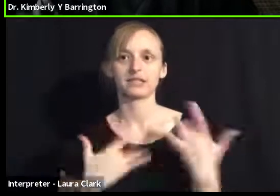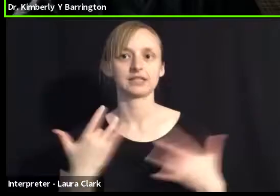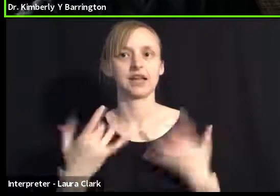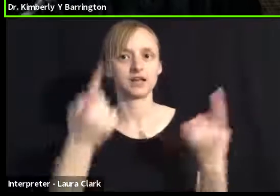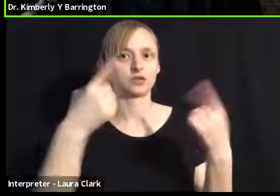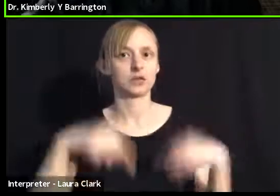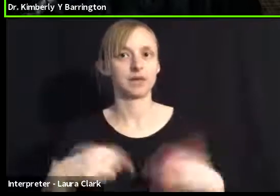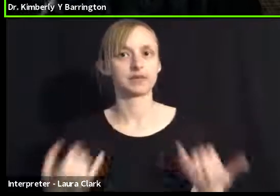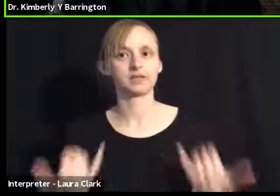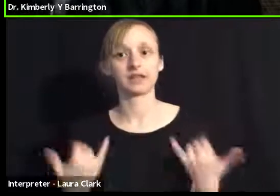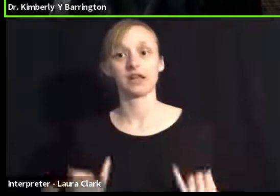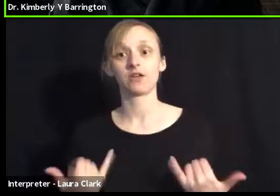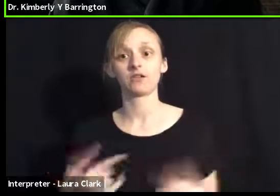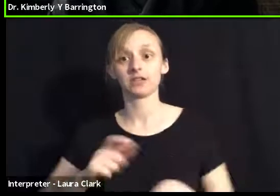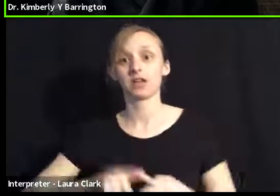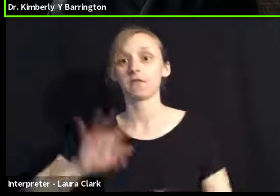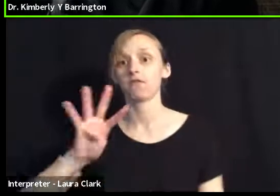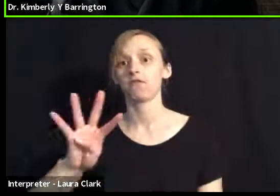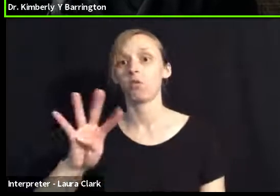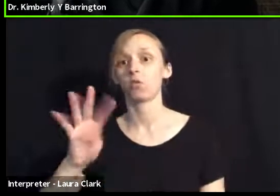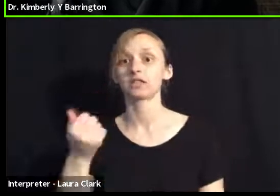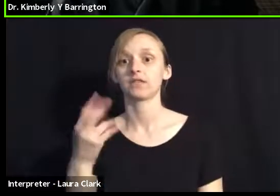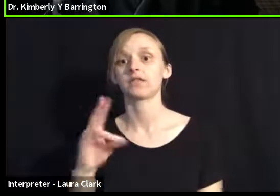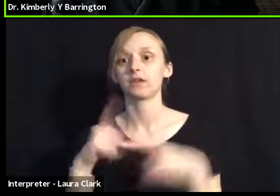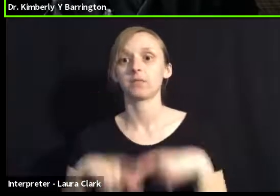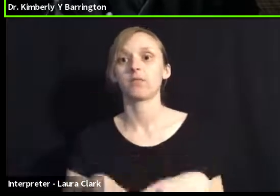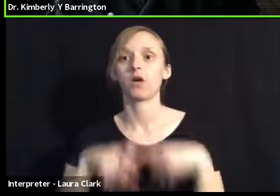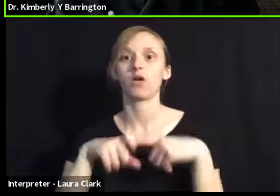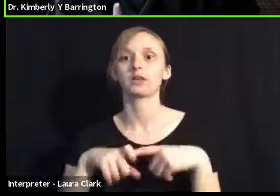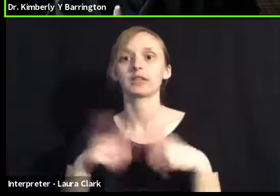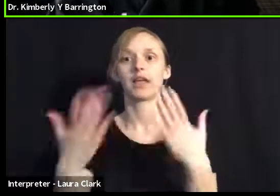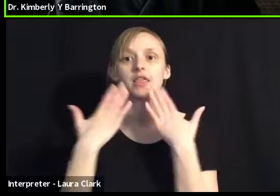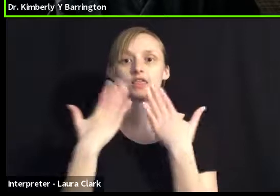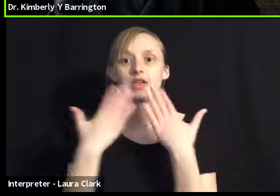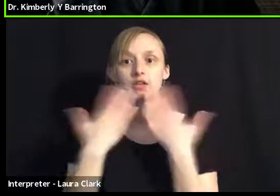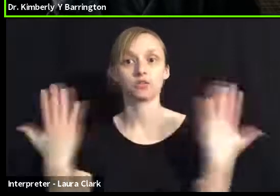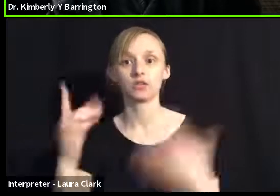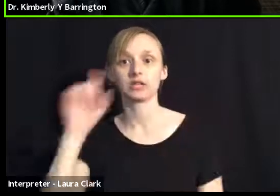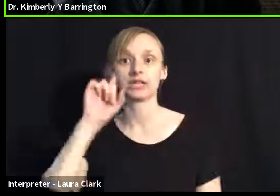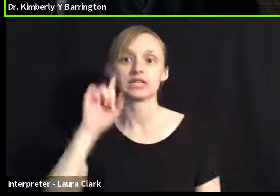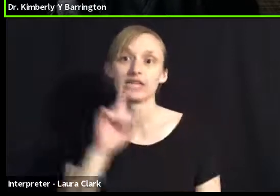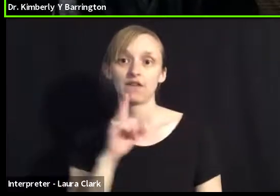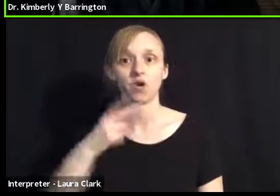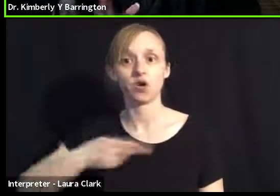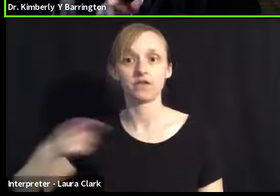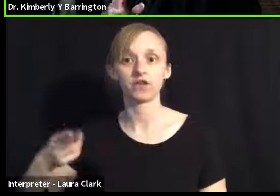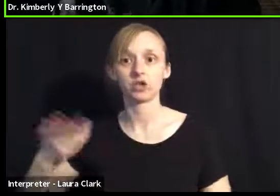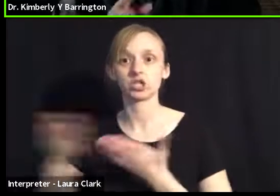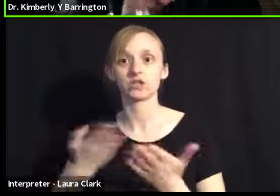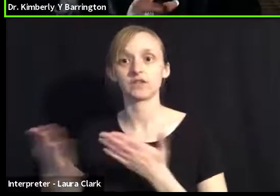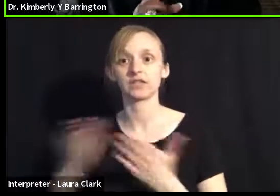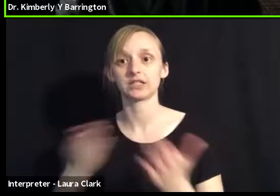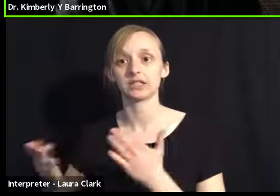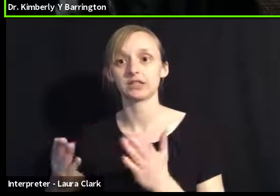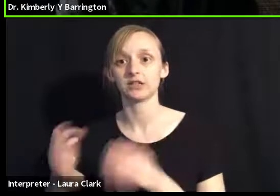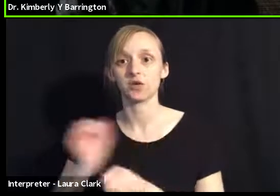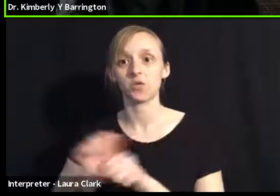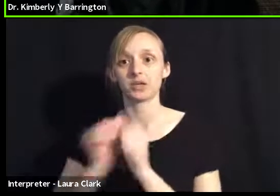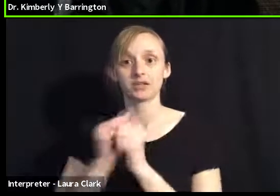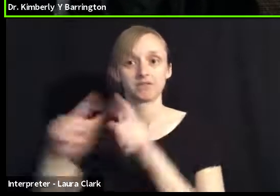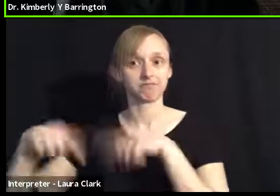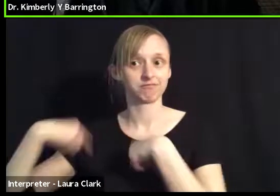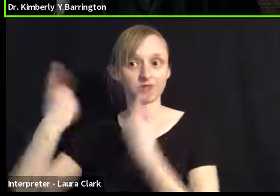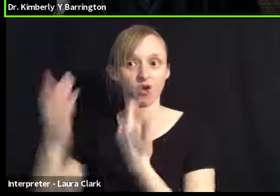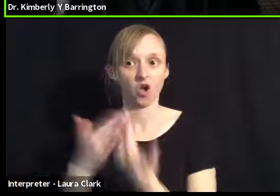now 4:17. We're going to stop and say thank you so much to the Deaf of Hard of Hearing for rolling with us for almost 1 year. Can